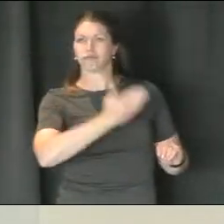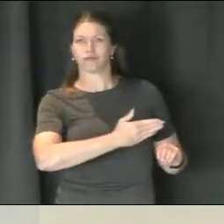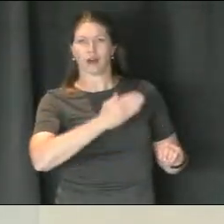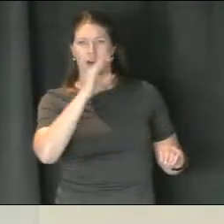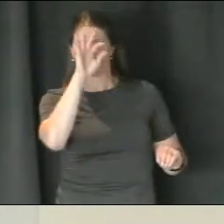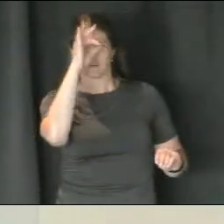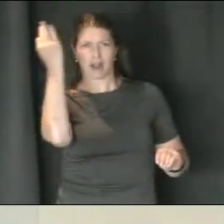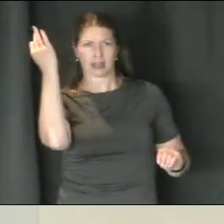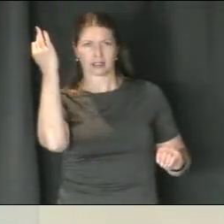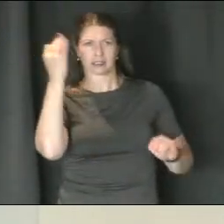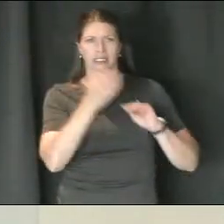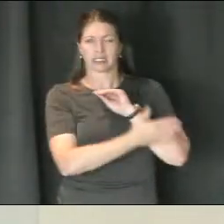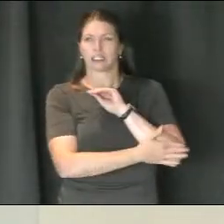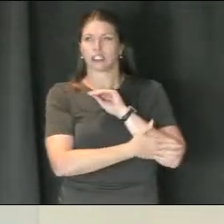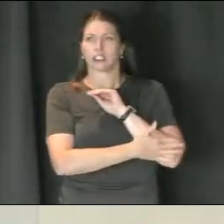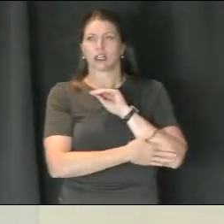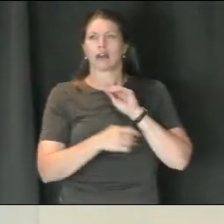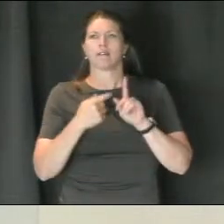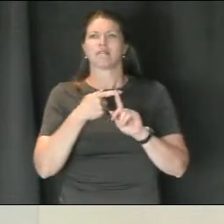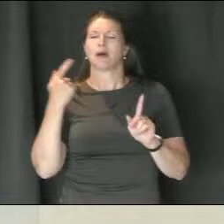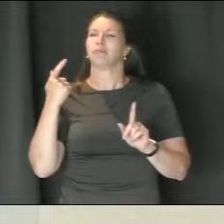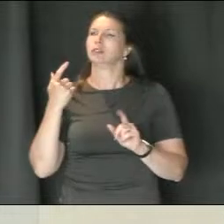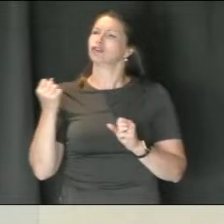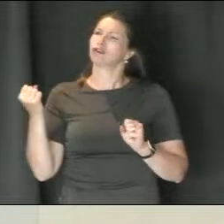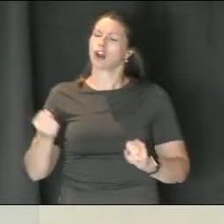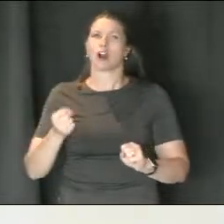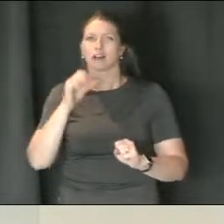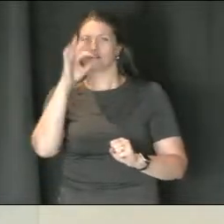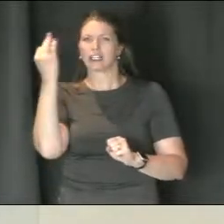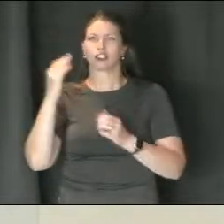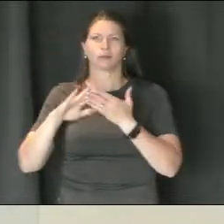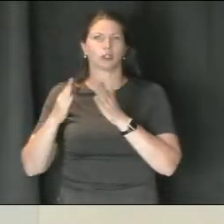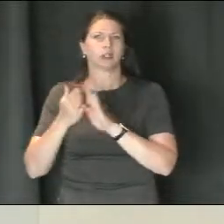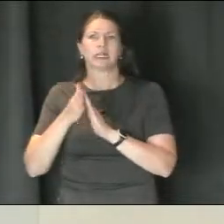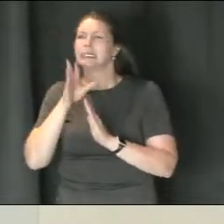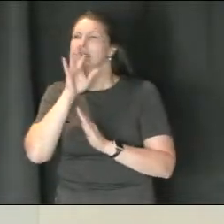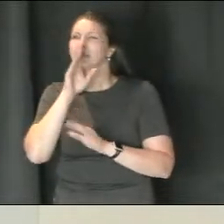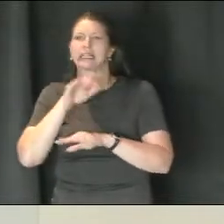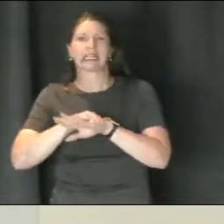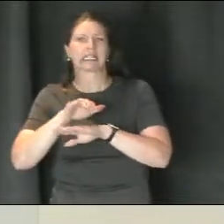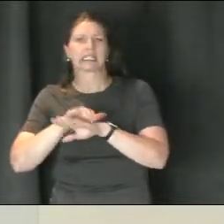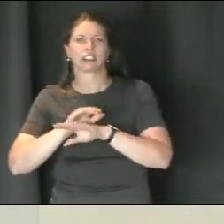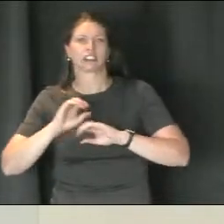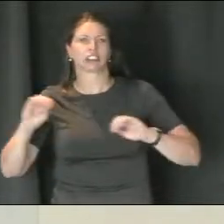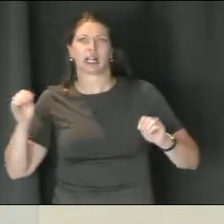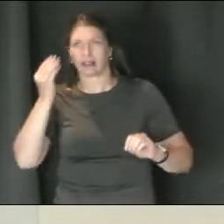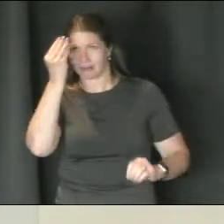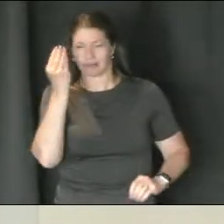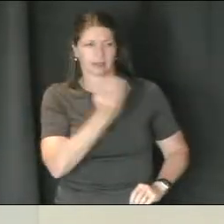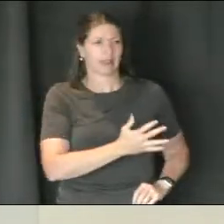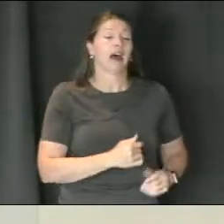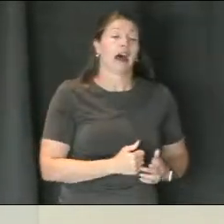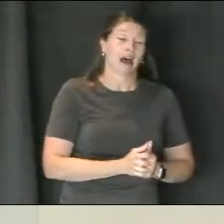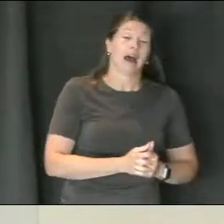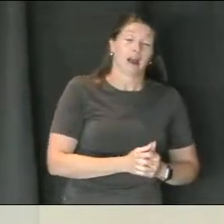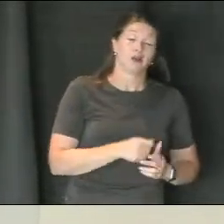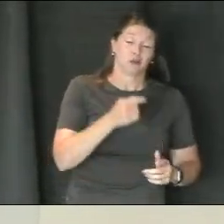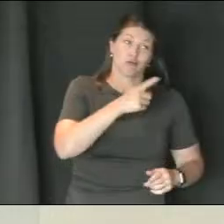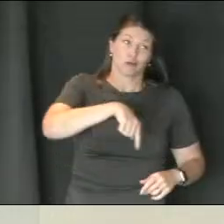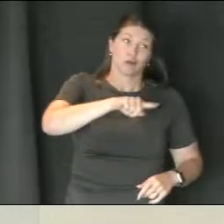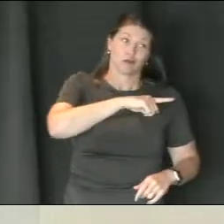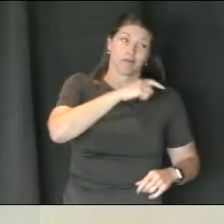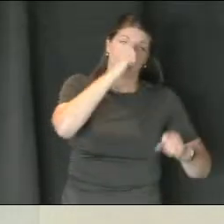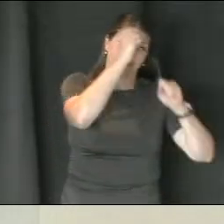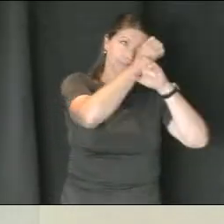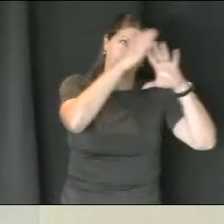I didn't speak a word of English. I let you imagine some of the funny situations I